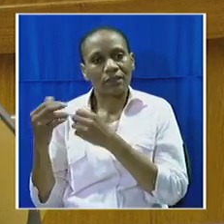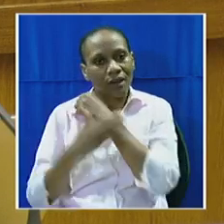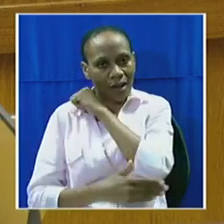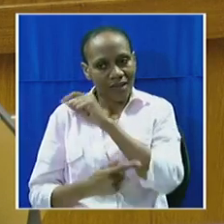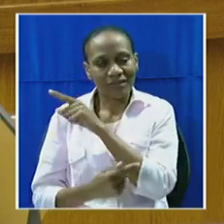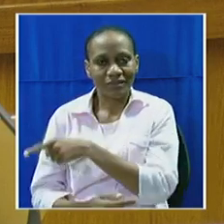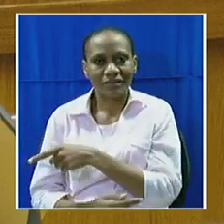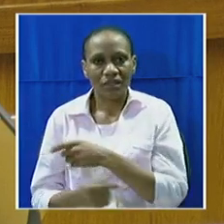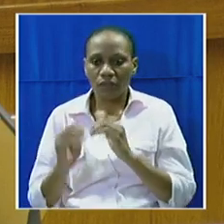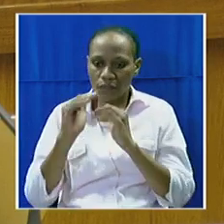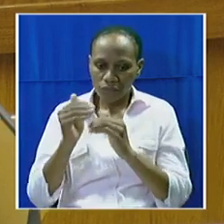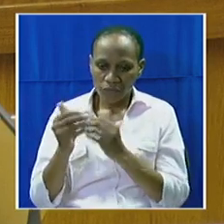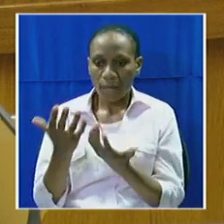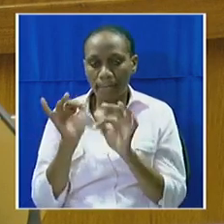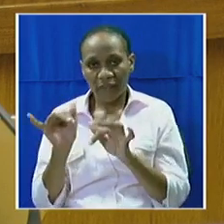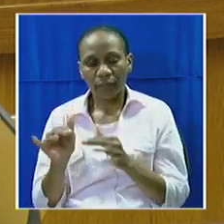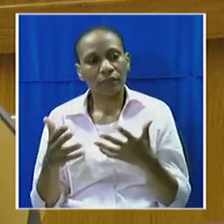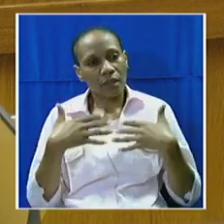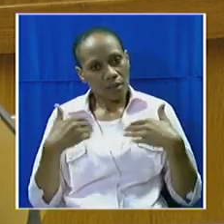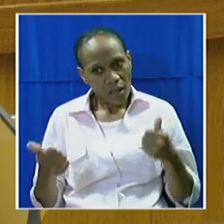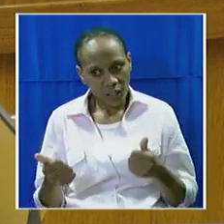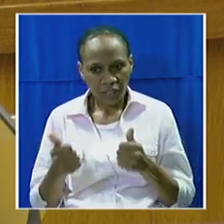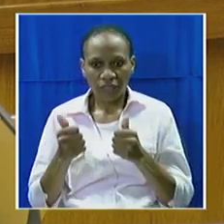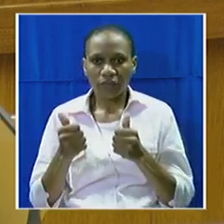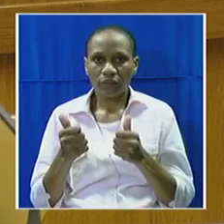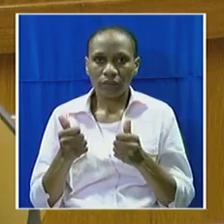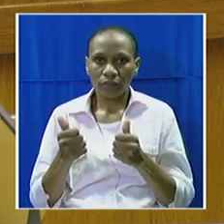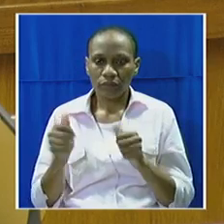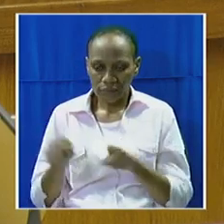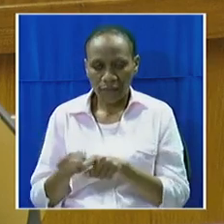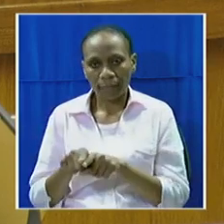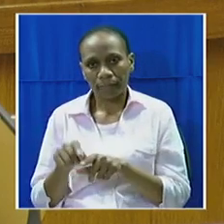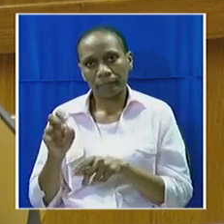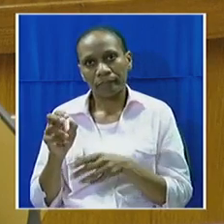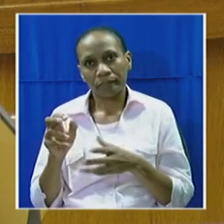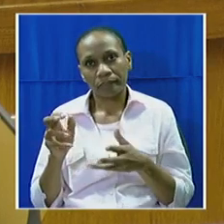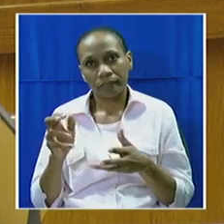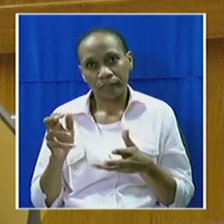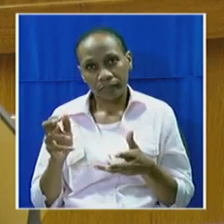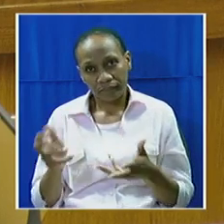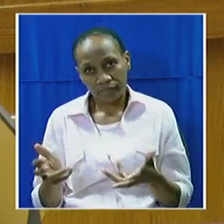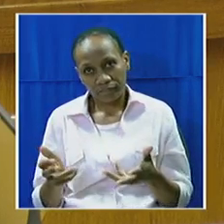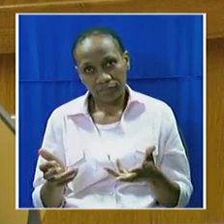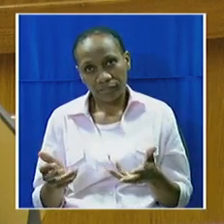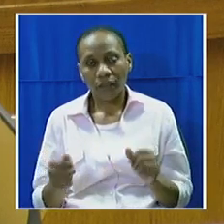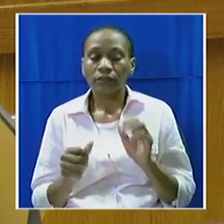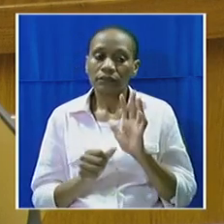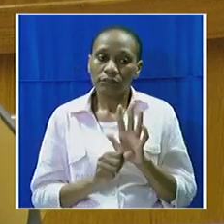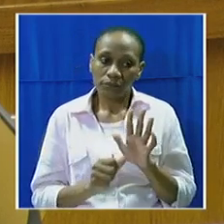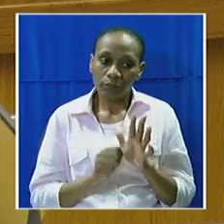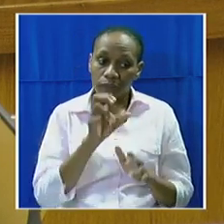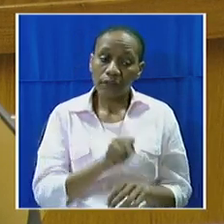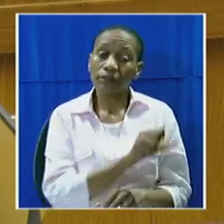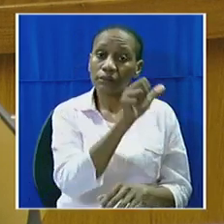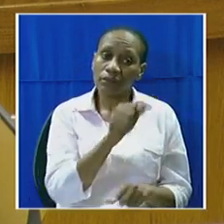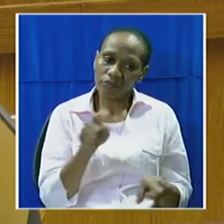For Chinese safety and health has duty to safeguard the global public health. It is very much important that South Africa as